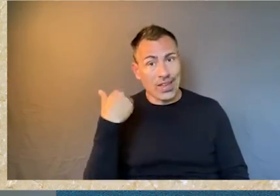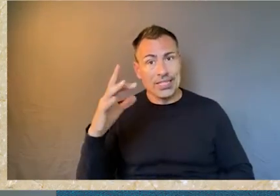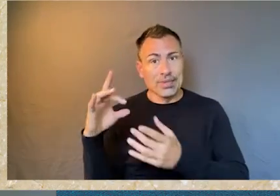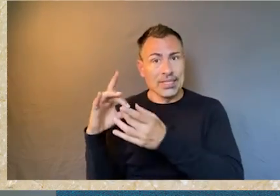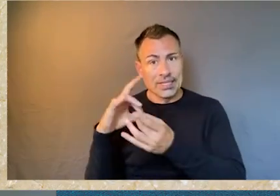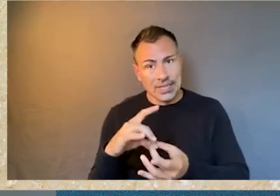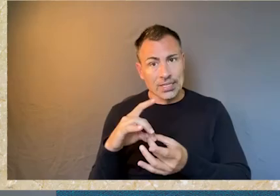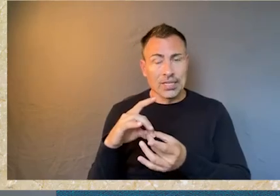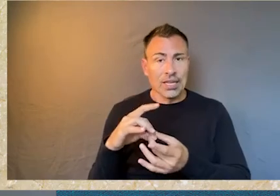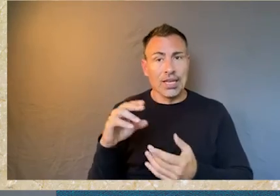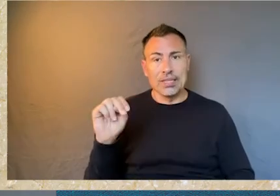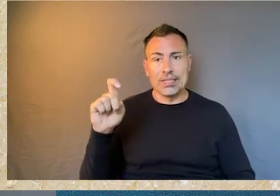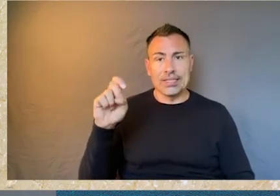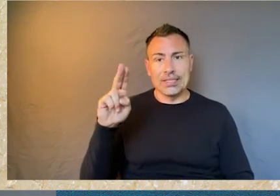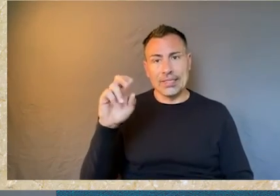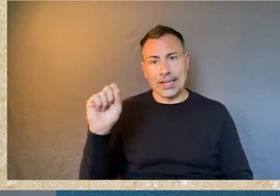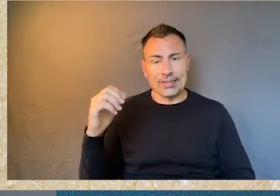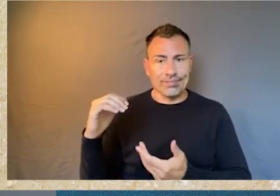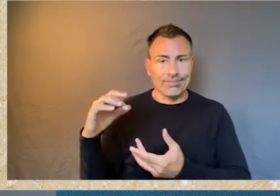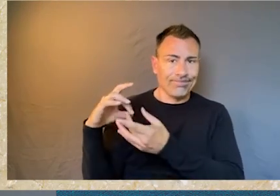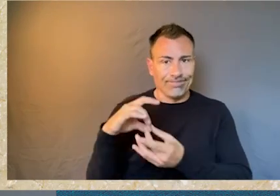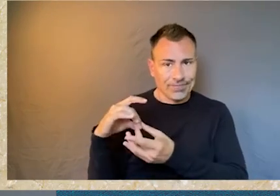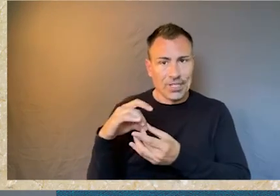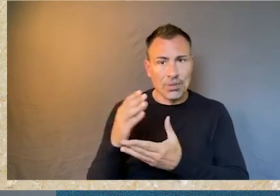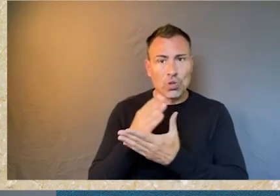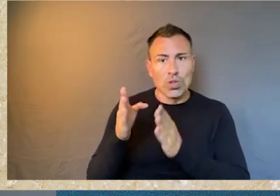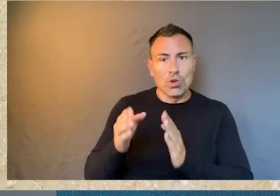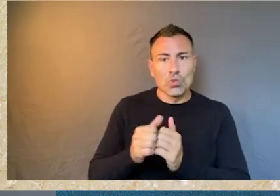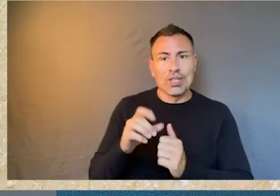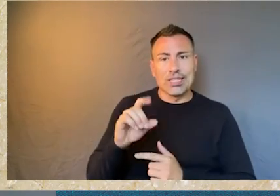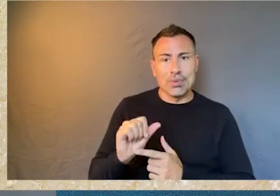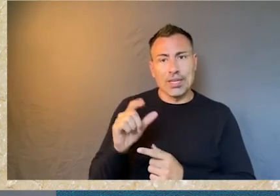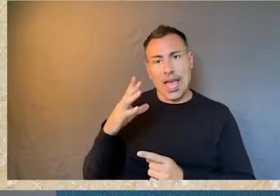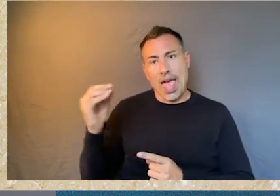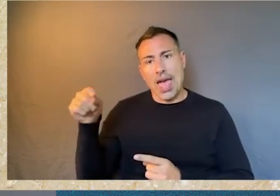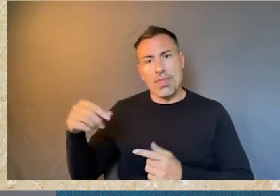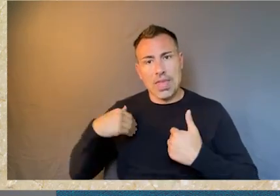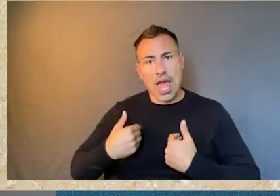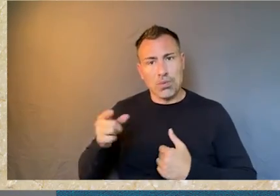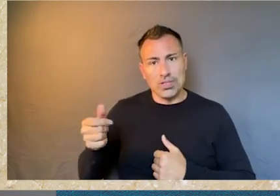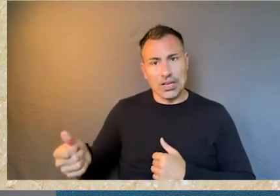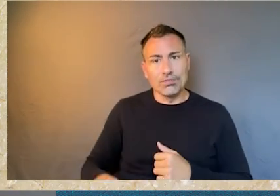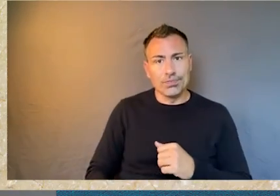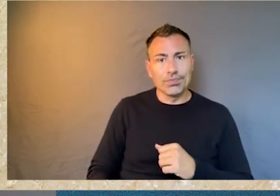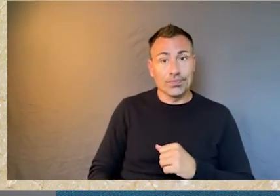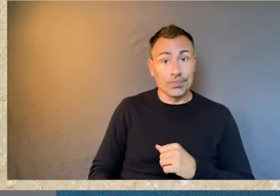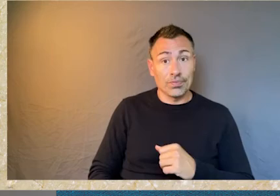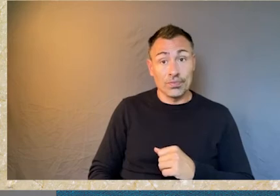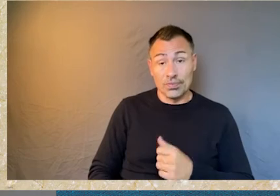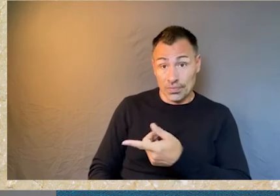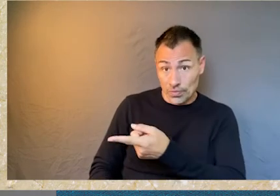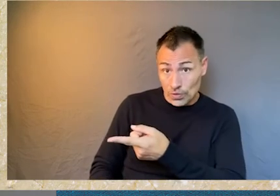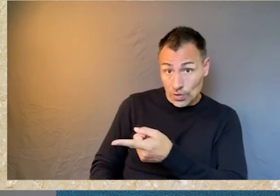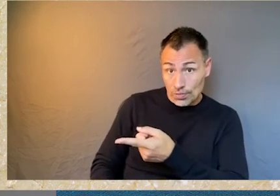connection and this nexus between the person with disability and the animal. Does that answer